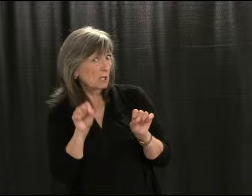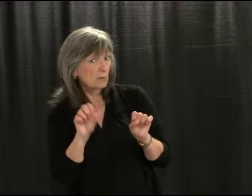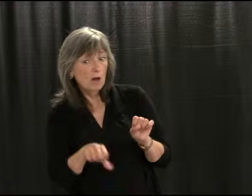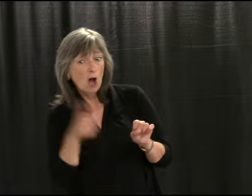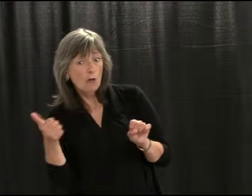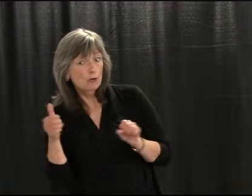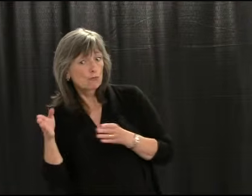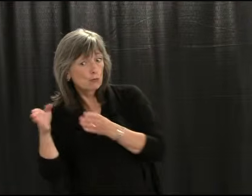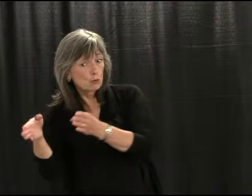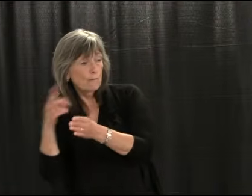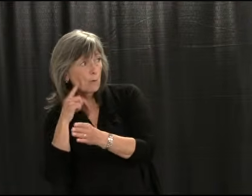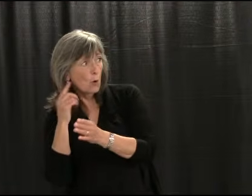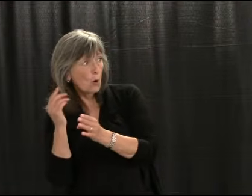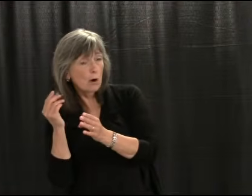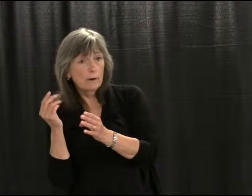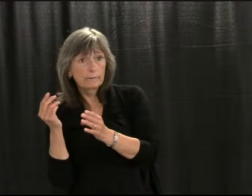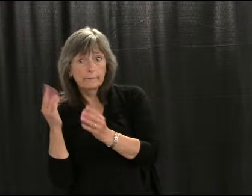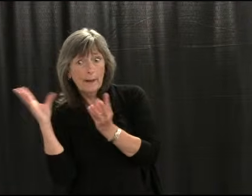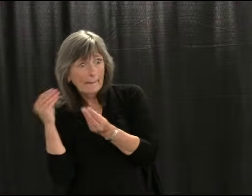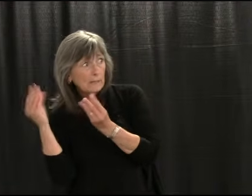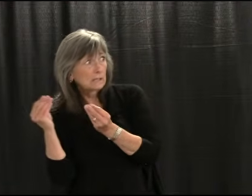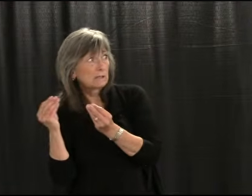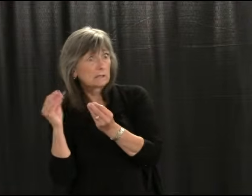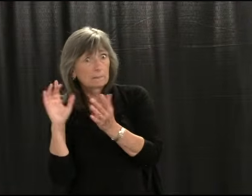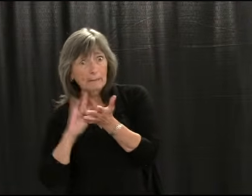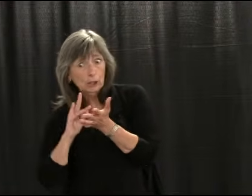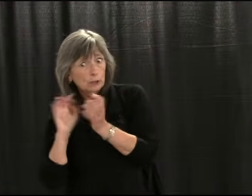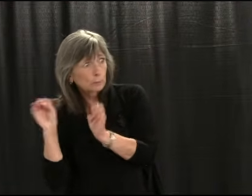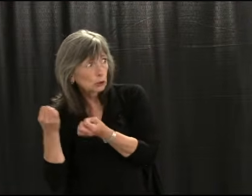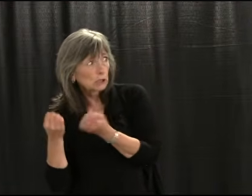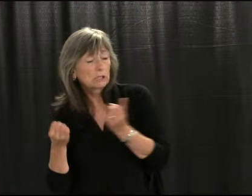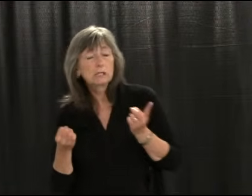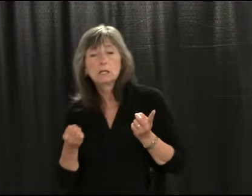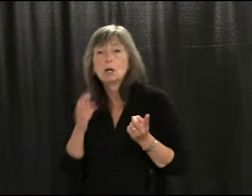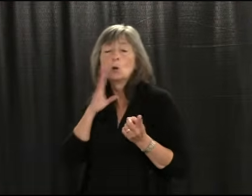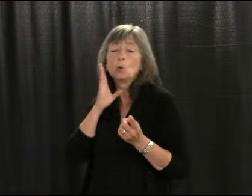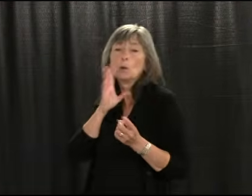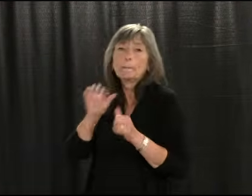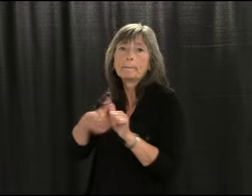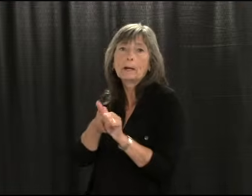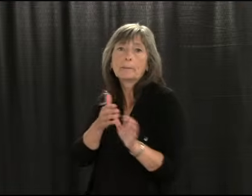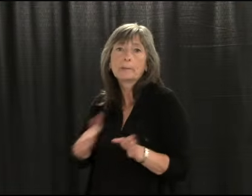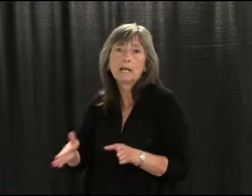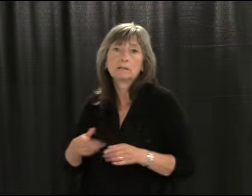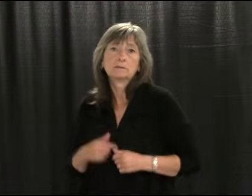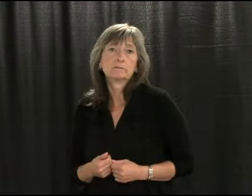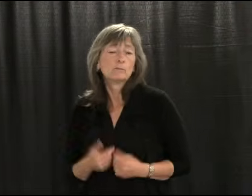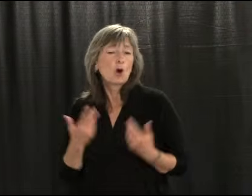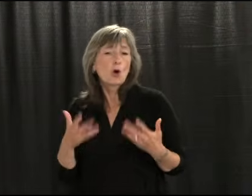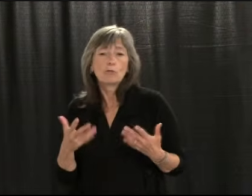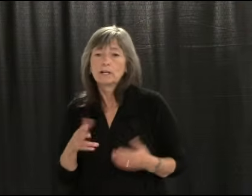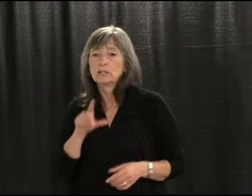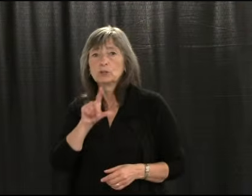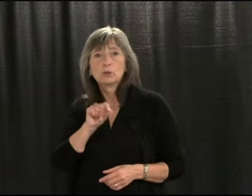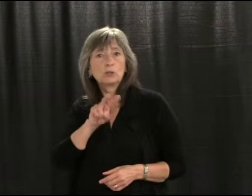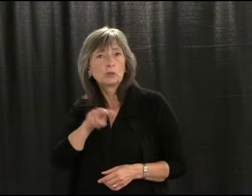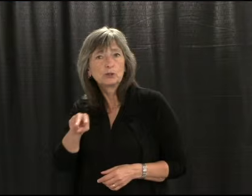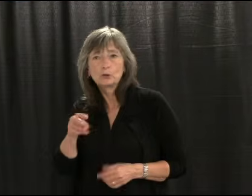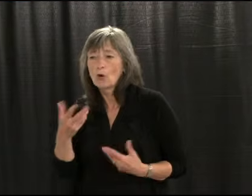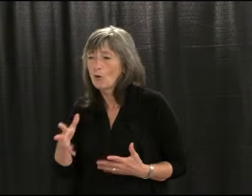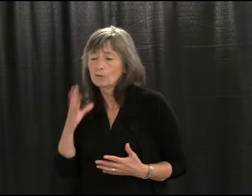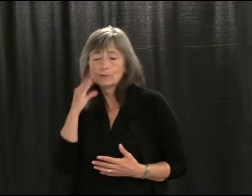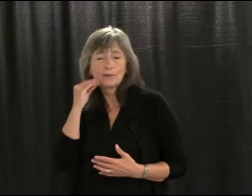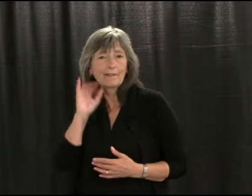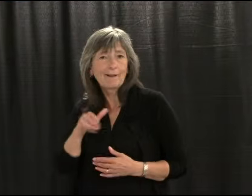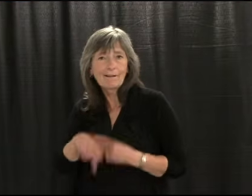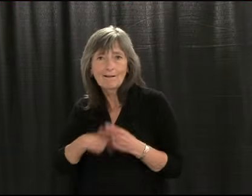things like that? Yeah, so those contingency plans are certainly in place, and I think it was 2022. We've gone through a situation there, so we've been through how to